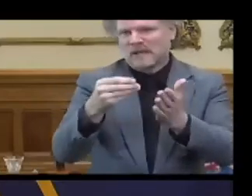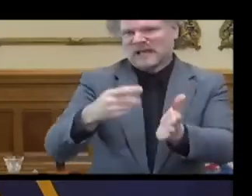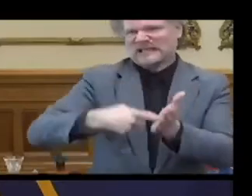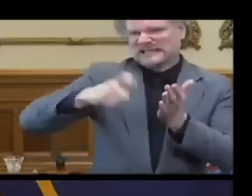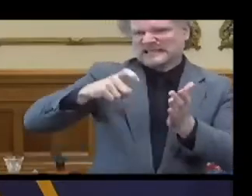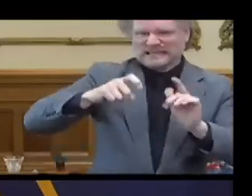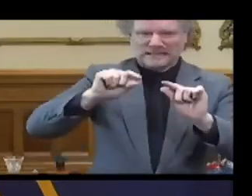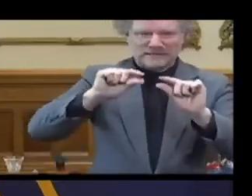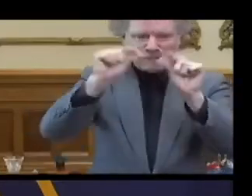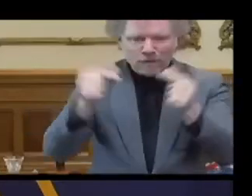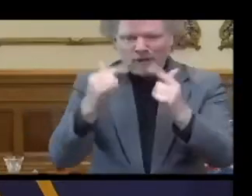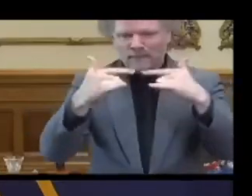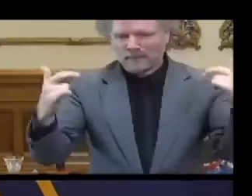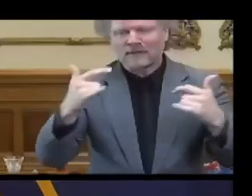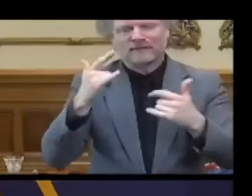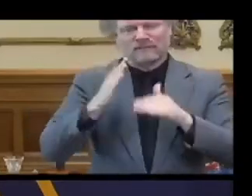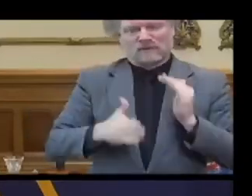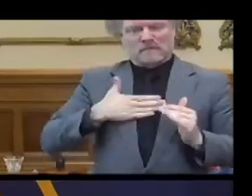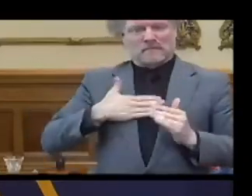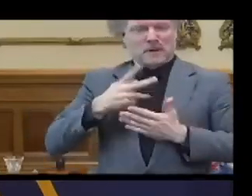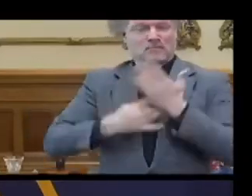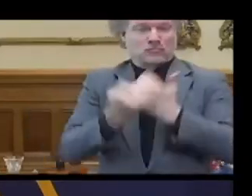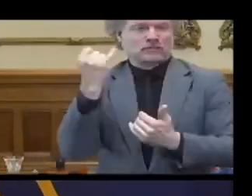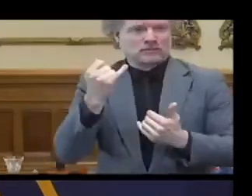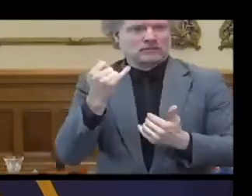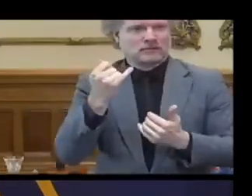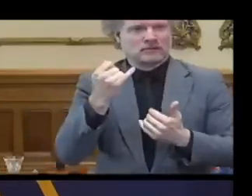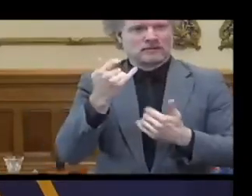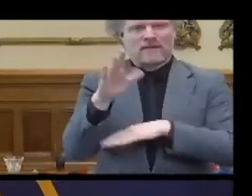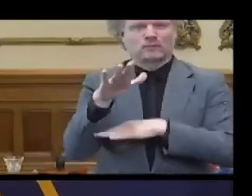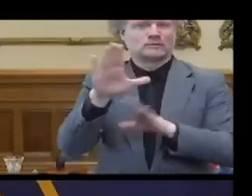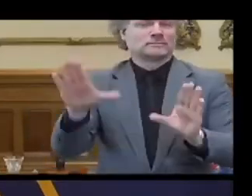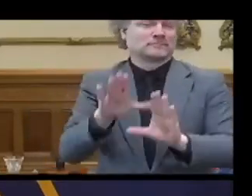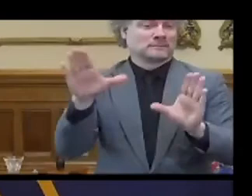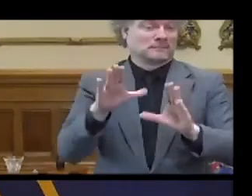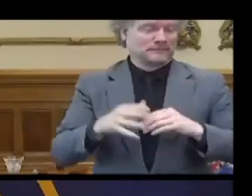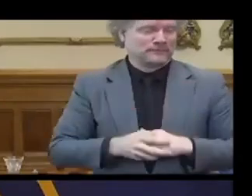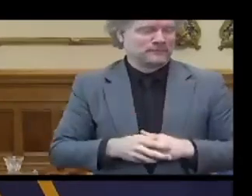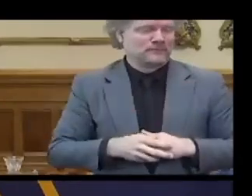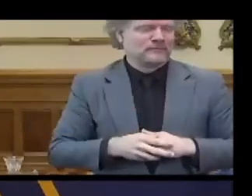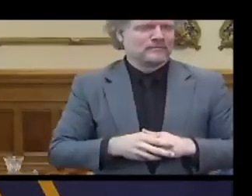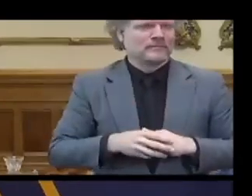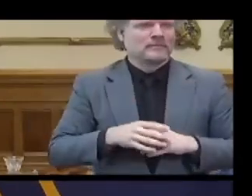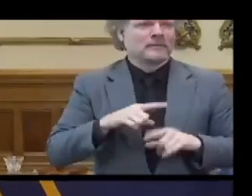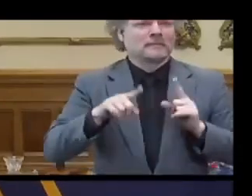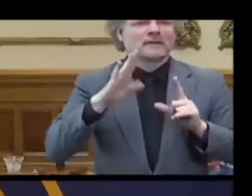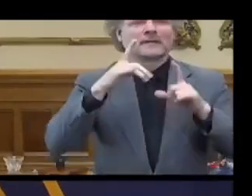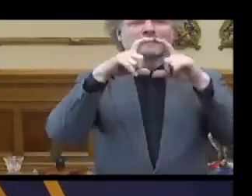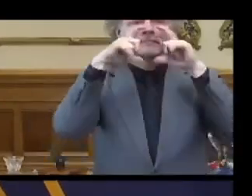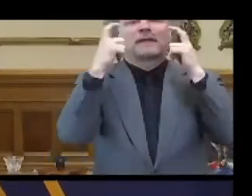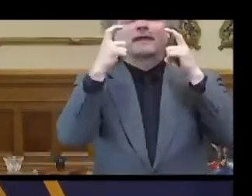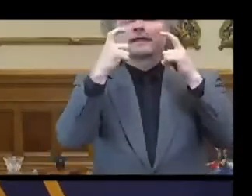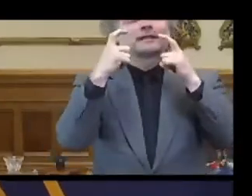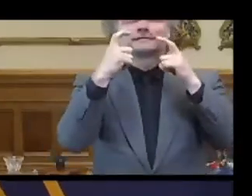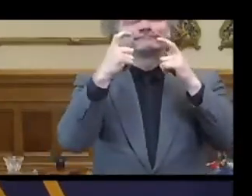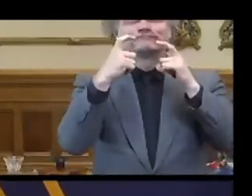supplies to finish my project on a Sunday afternoon. But I think the mask gave me away.